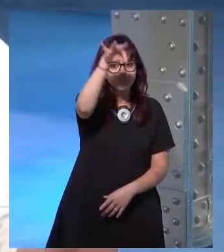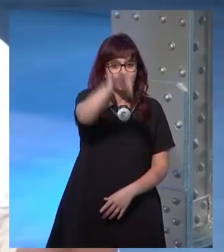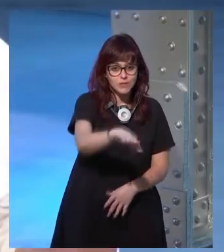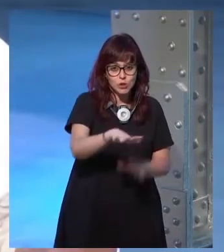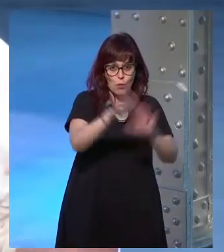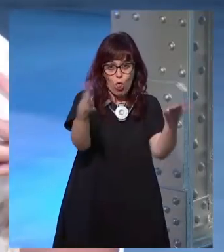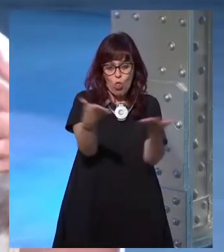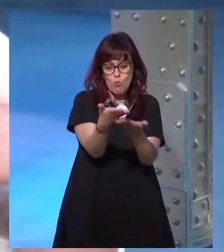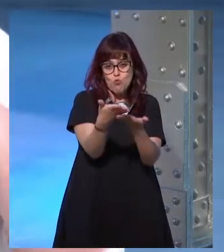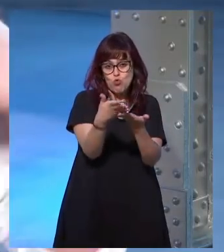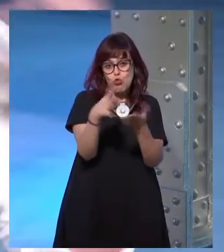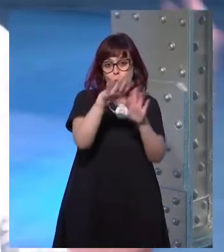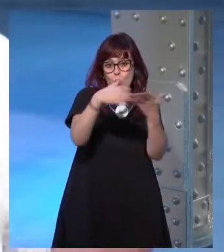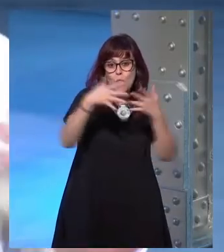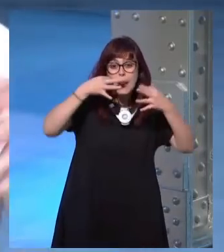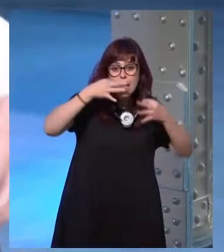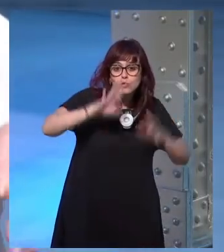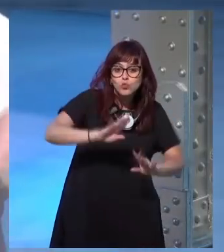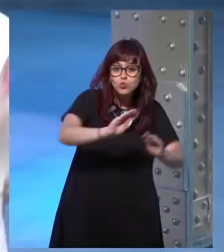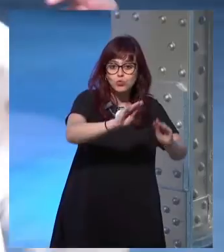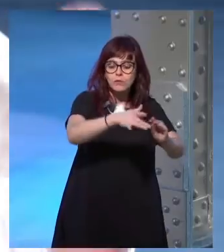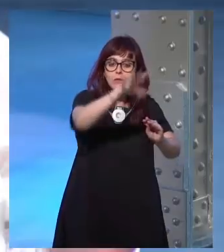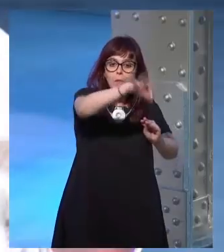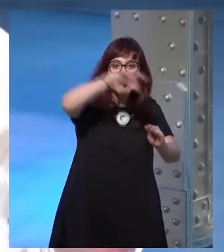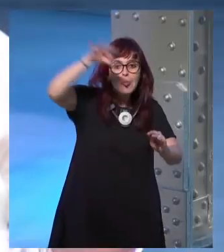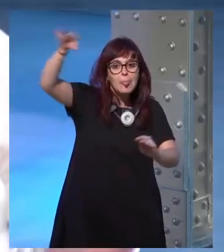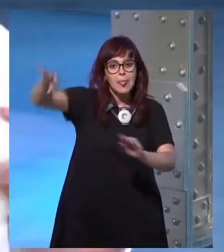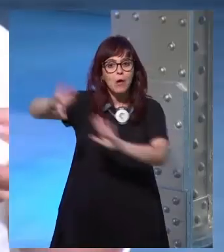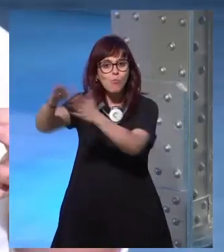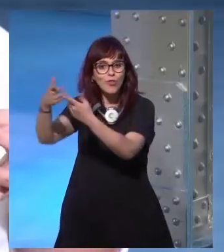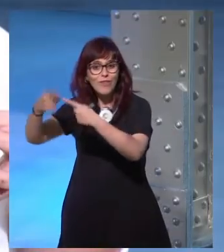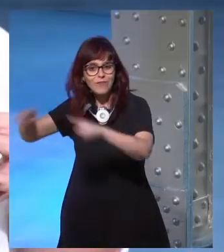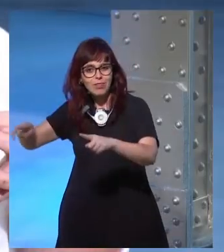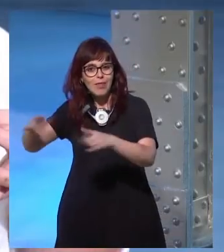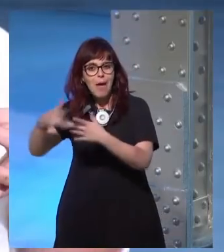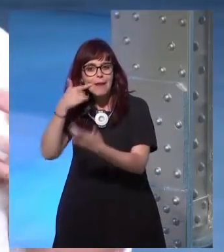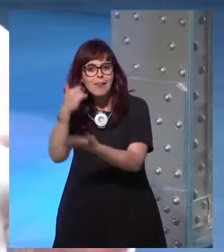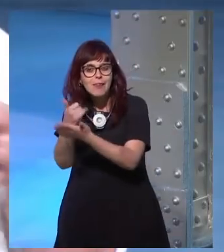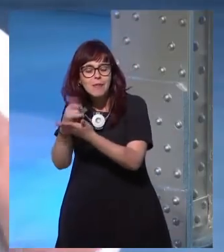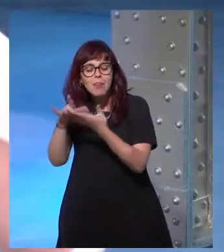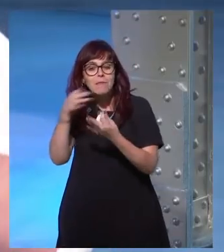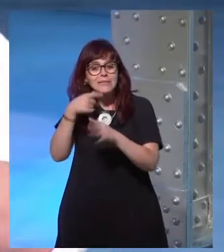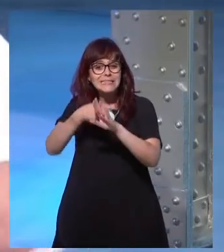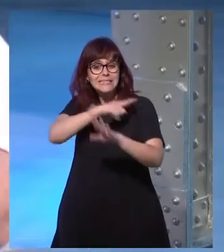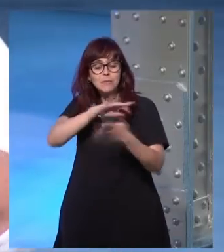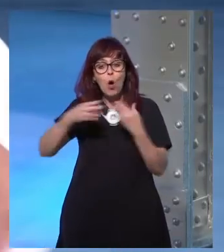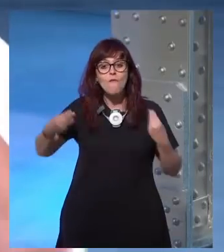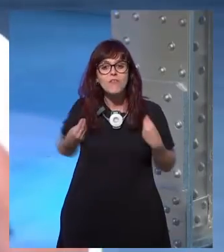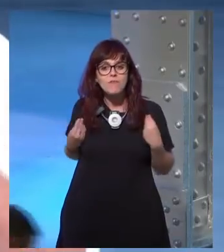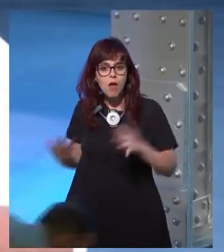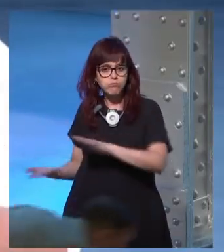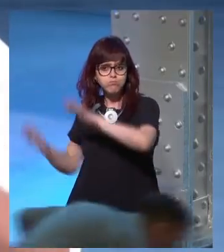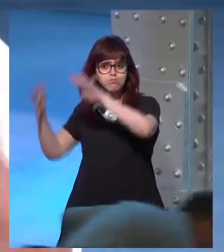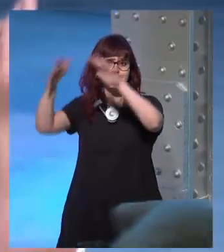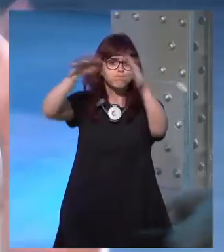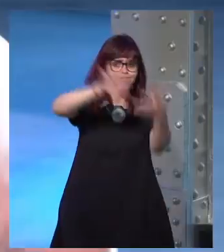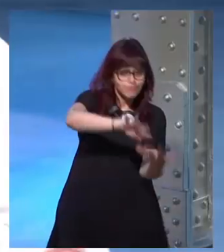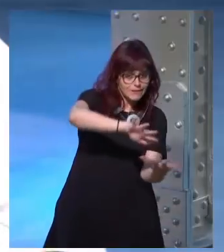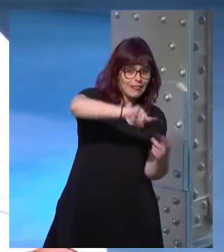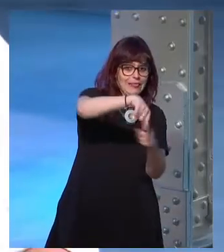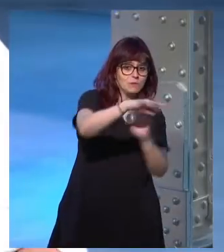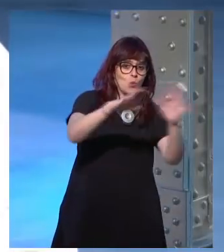and experiences that you had, and you kind of extrapolate from that, and use it to fuel and create